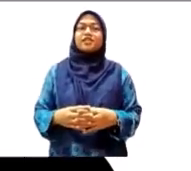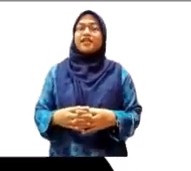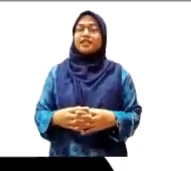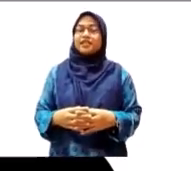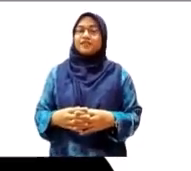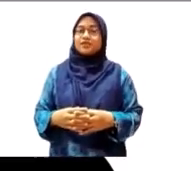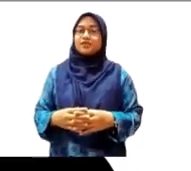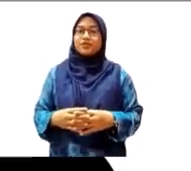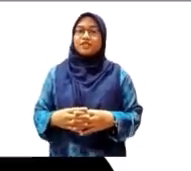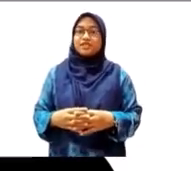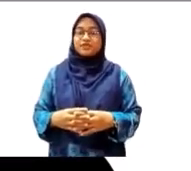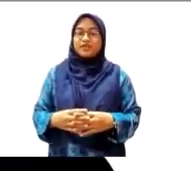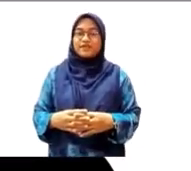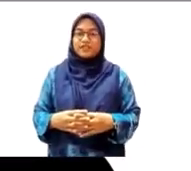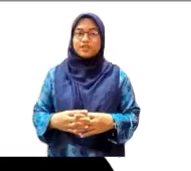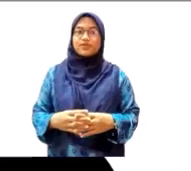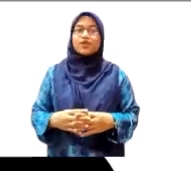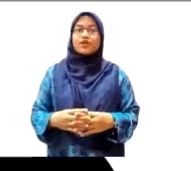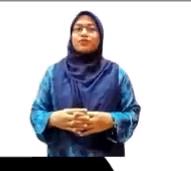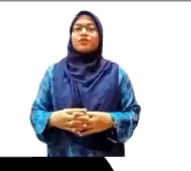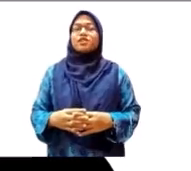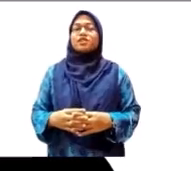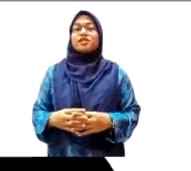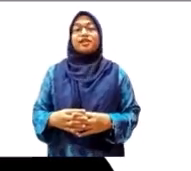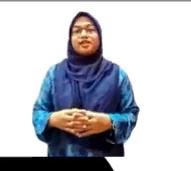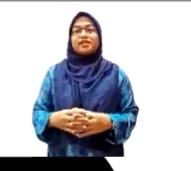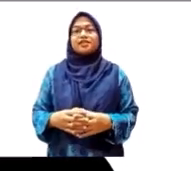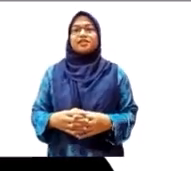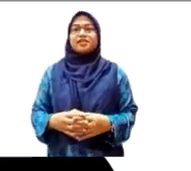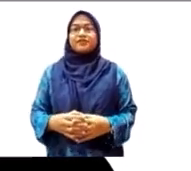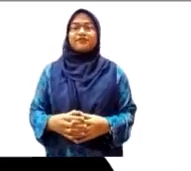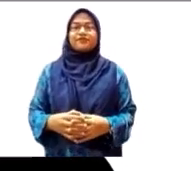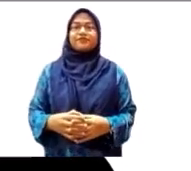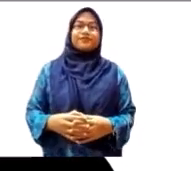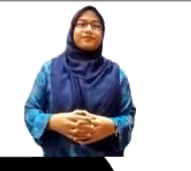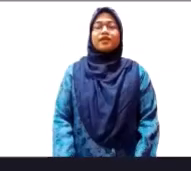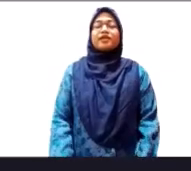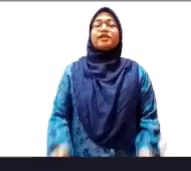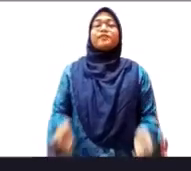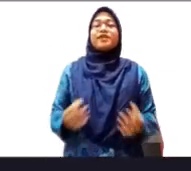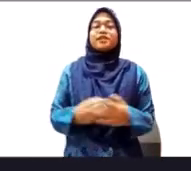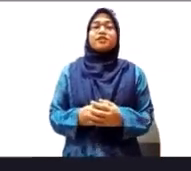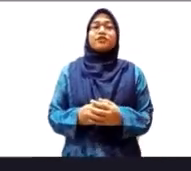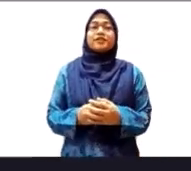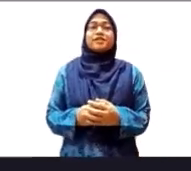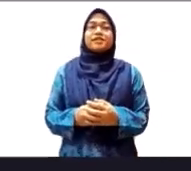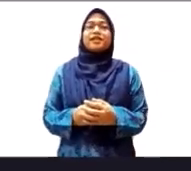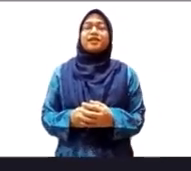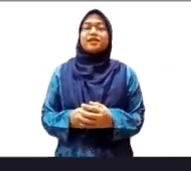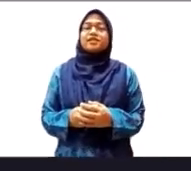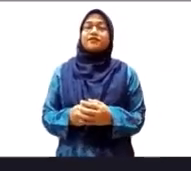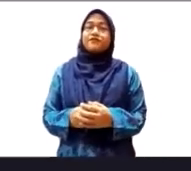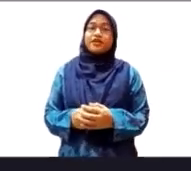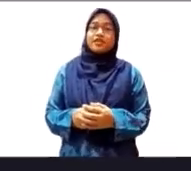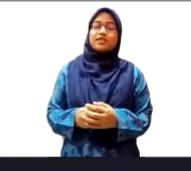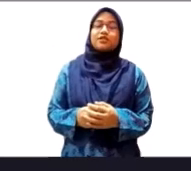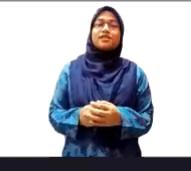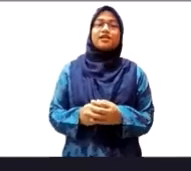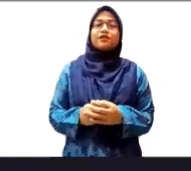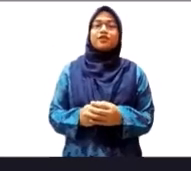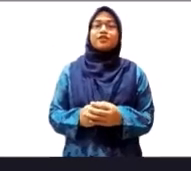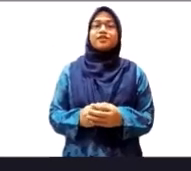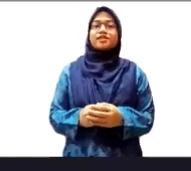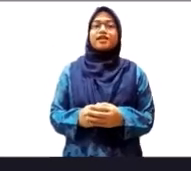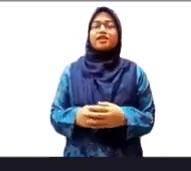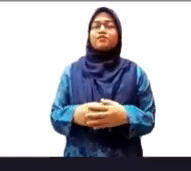got negative 0.072, which is slight and negative. The implication of this study is, first,